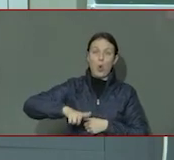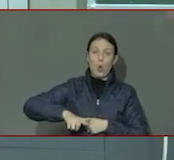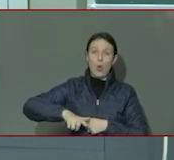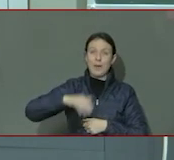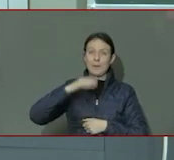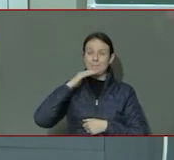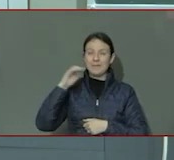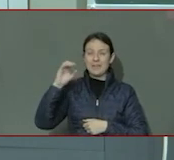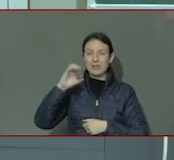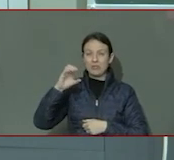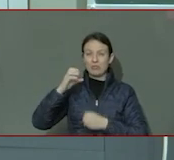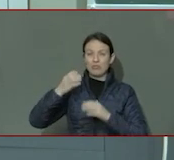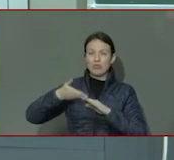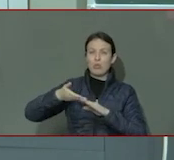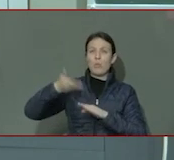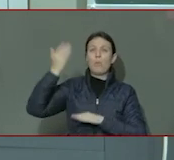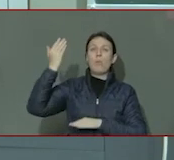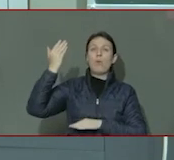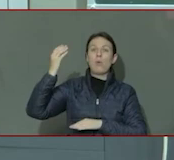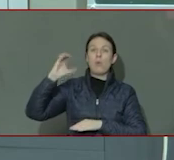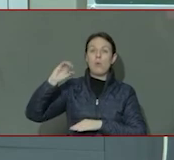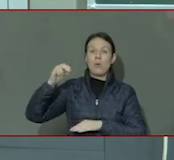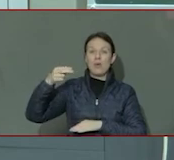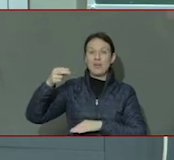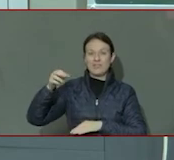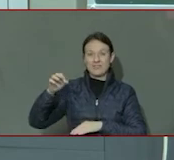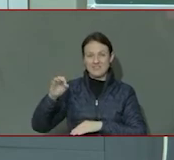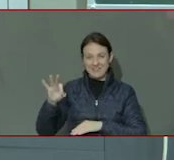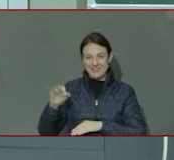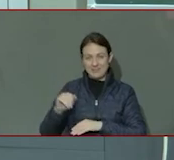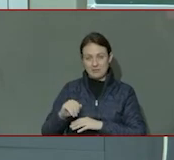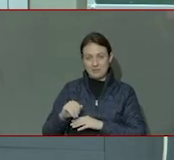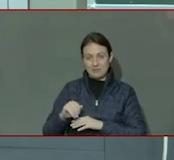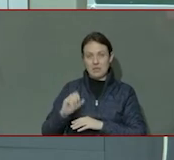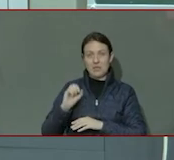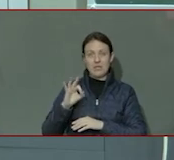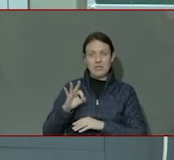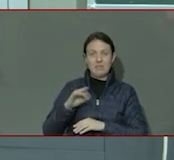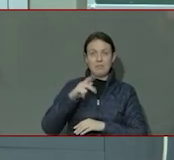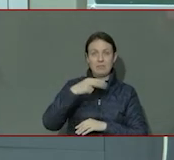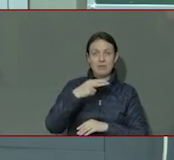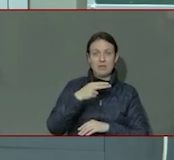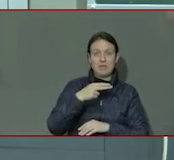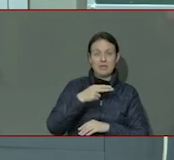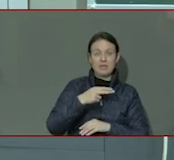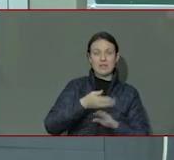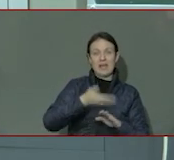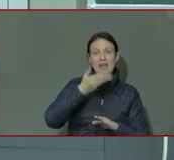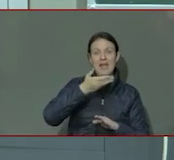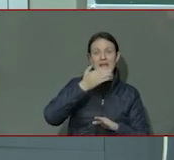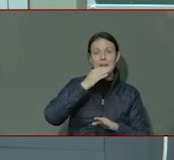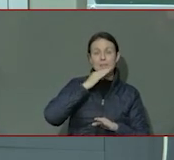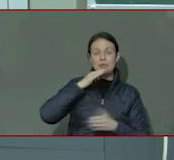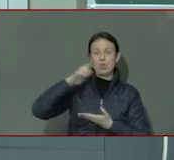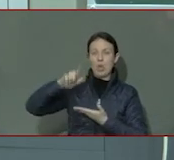of hydronium ions in solution. The higher your pH, the lower the concentration. So if you think about it, the